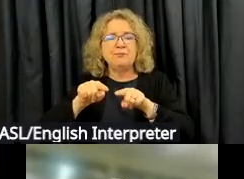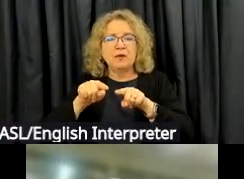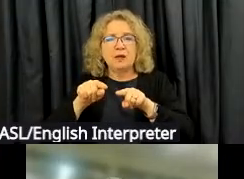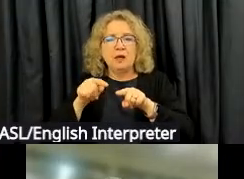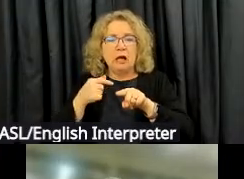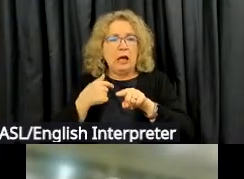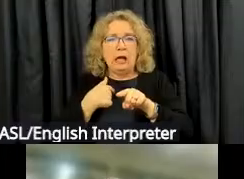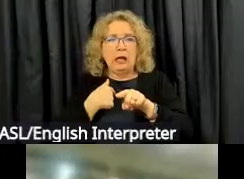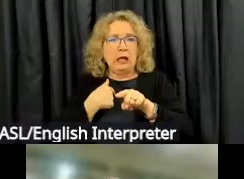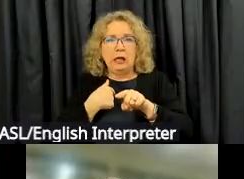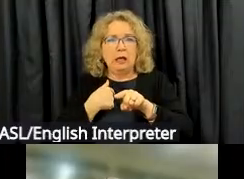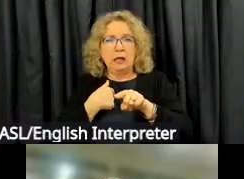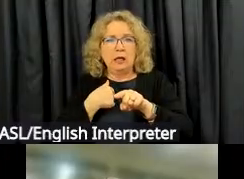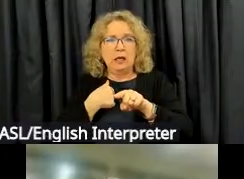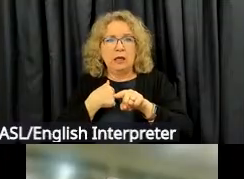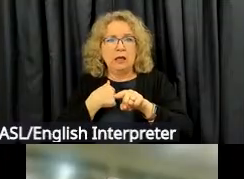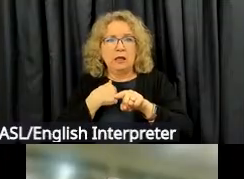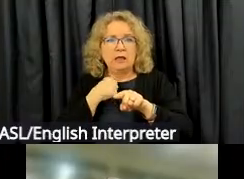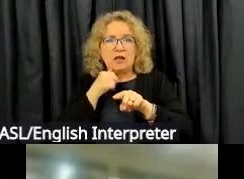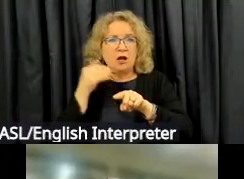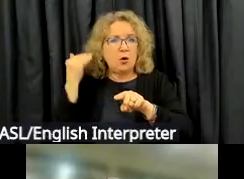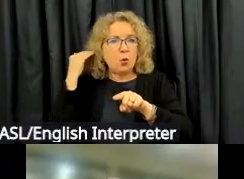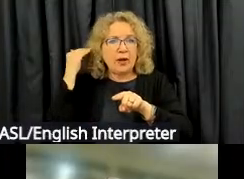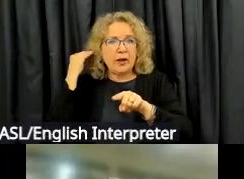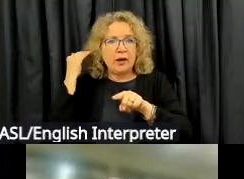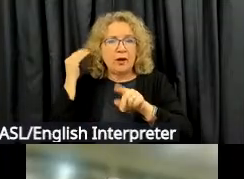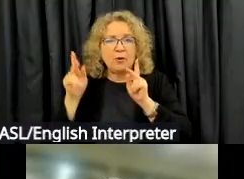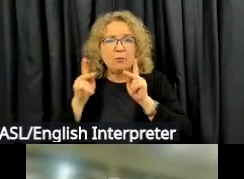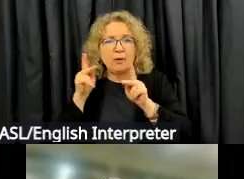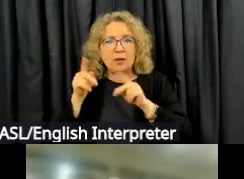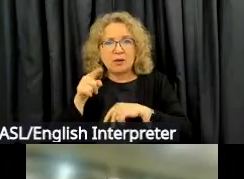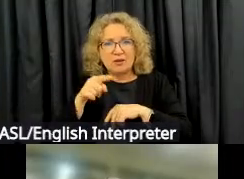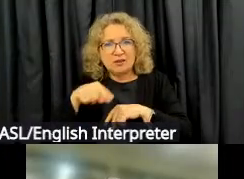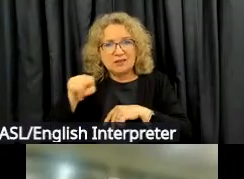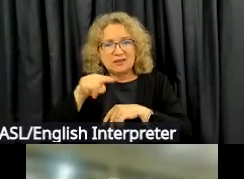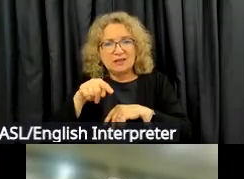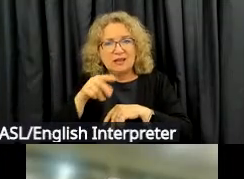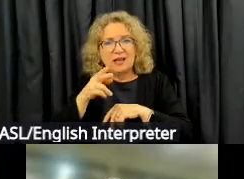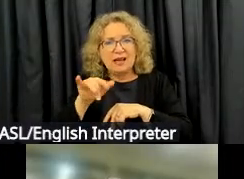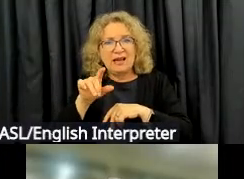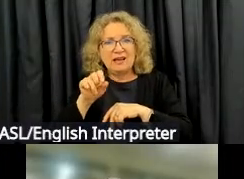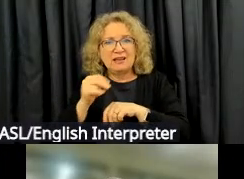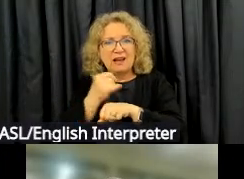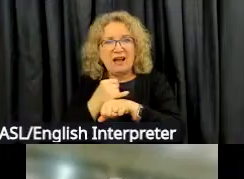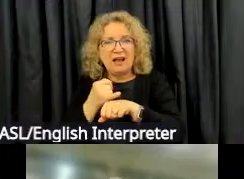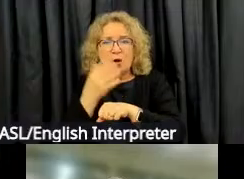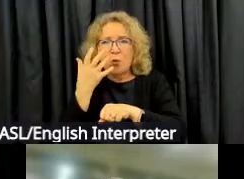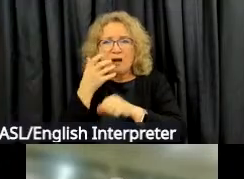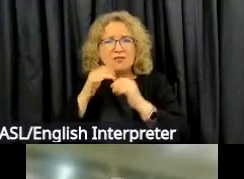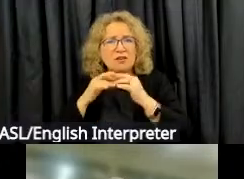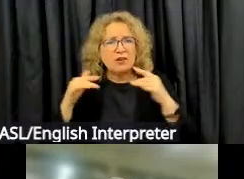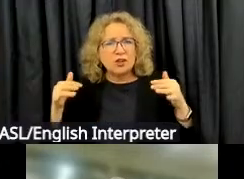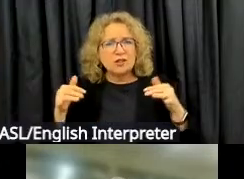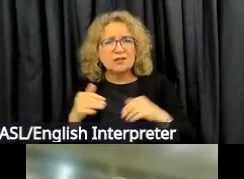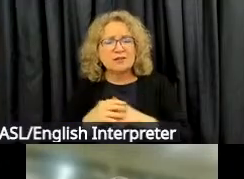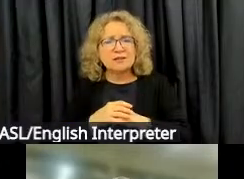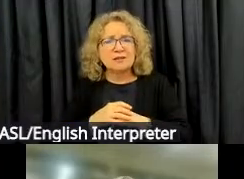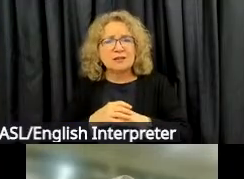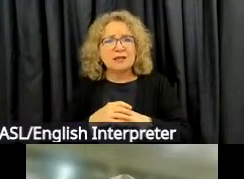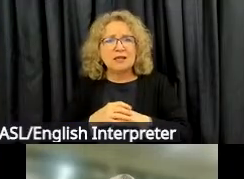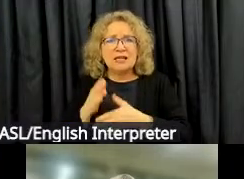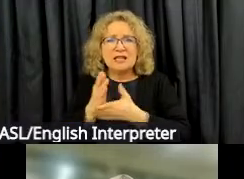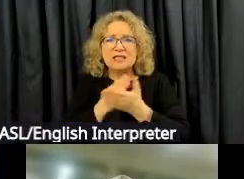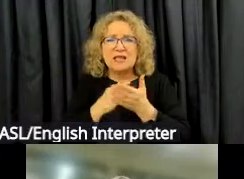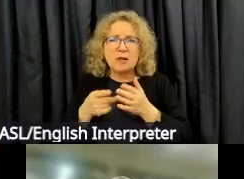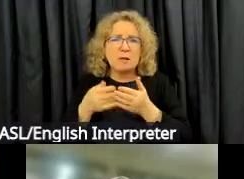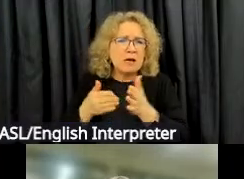not aware that the population of Hayden Island is so diverse. And some of them are absolutely